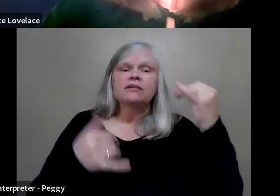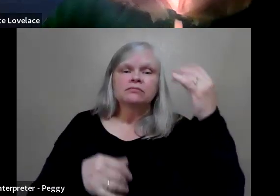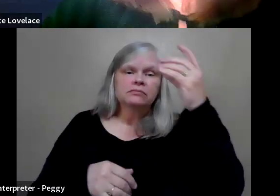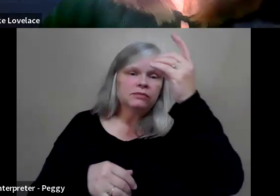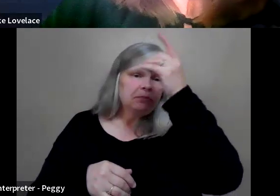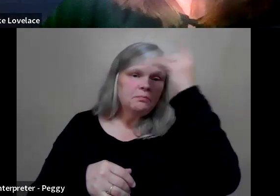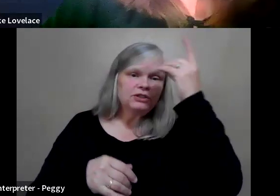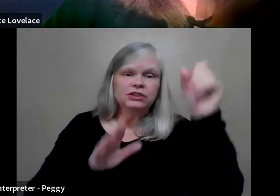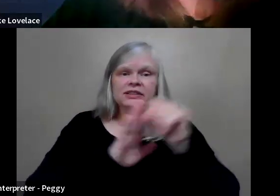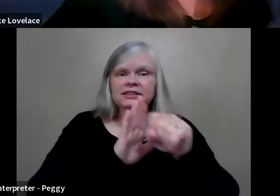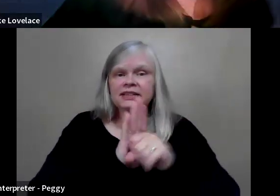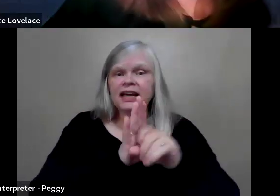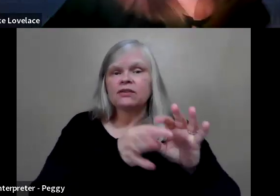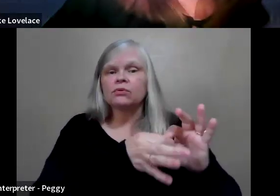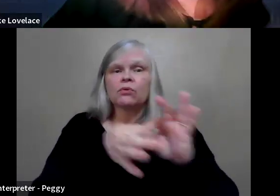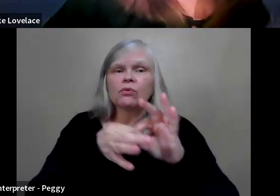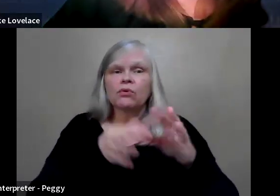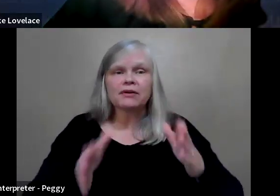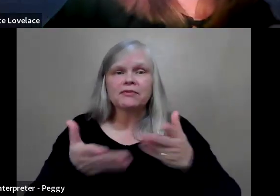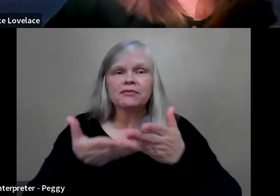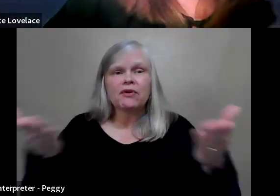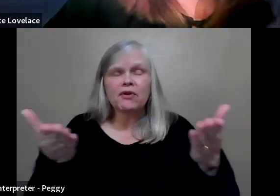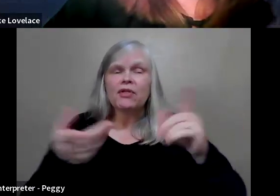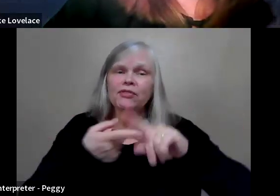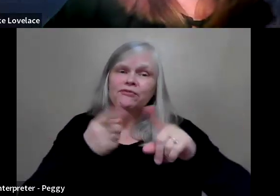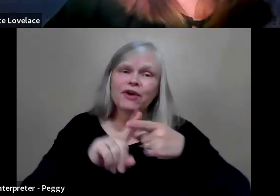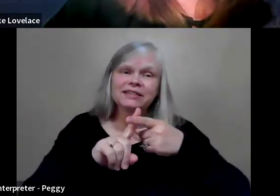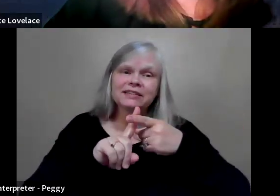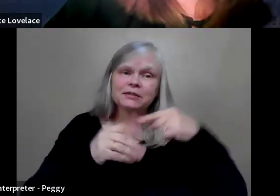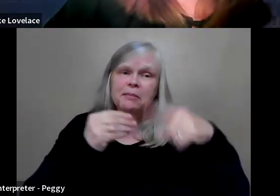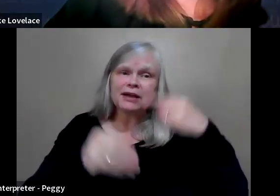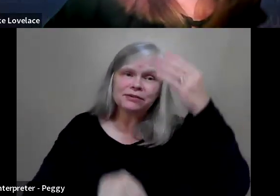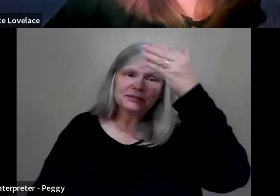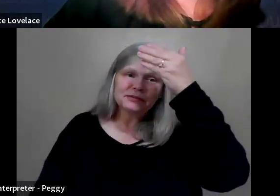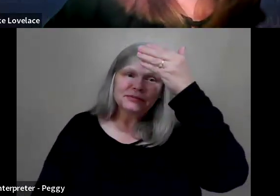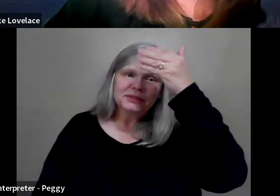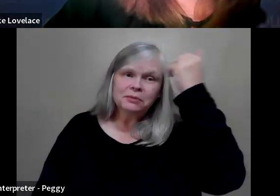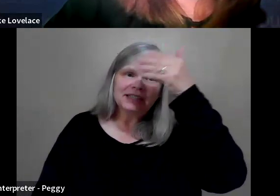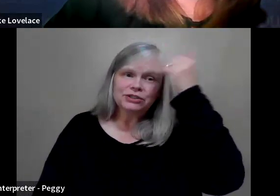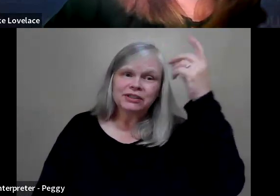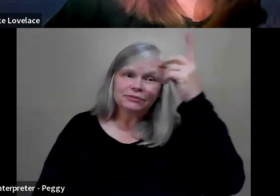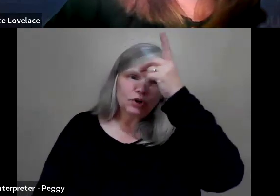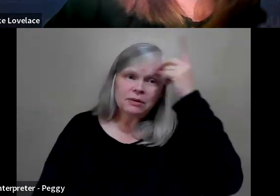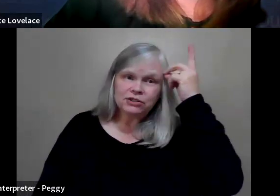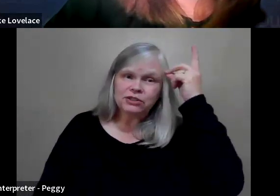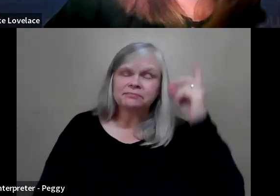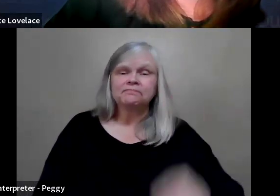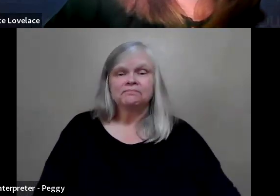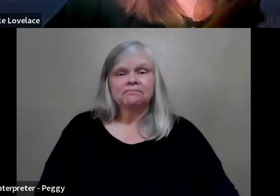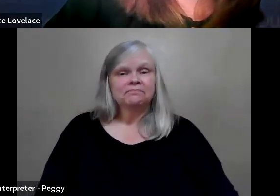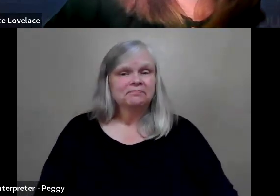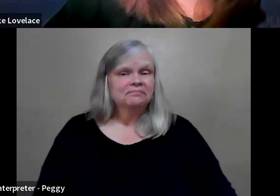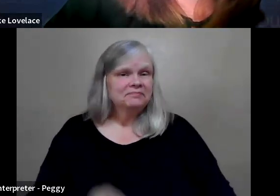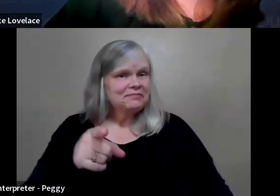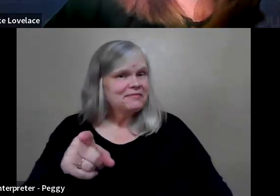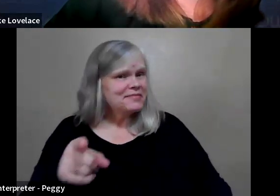this Dementia Friends training today. So I'm going to turn it over to Megan. Great.